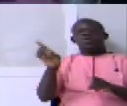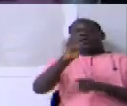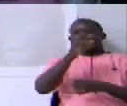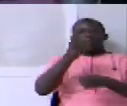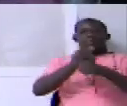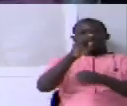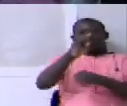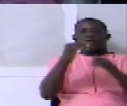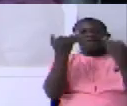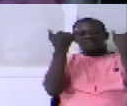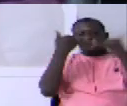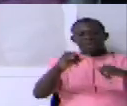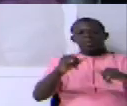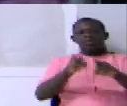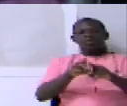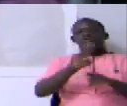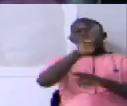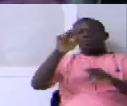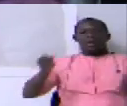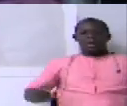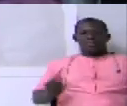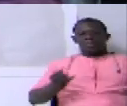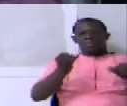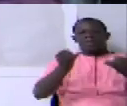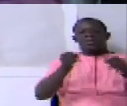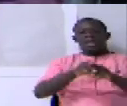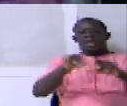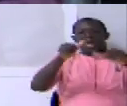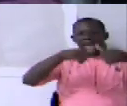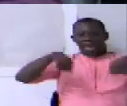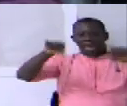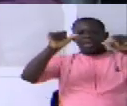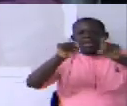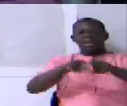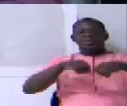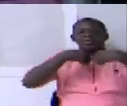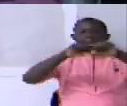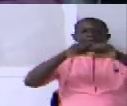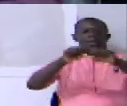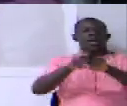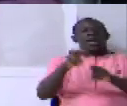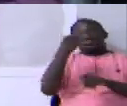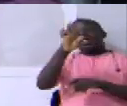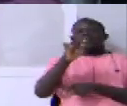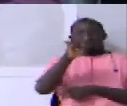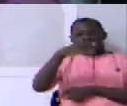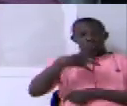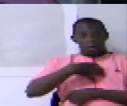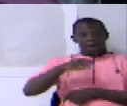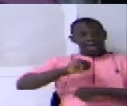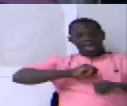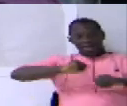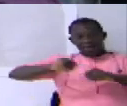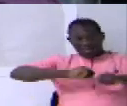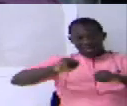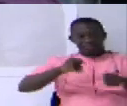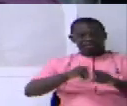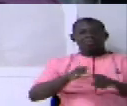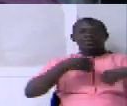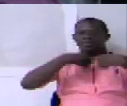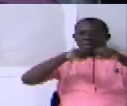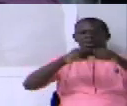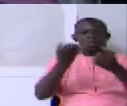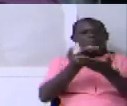you fail to implement that part of the training if you want effective training? Munana